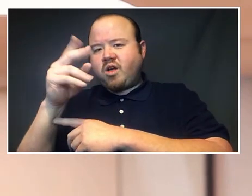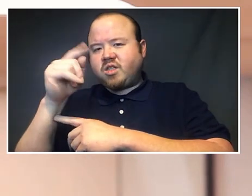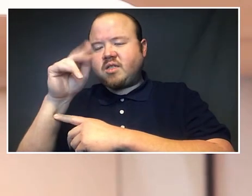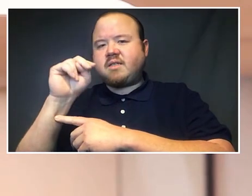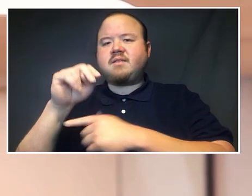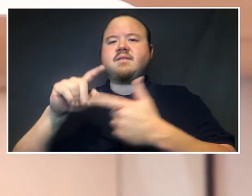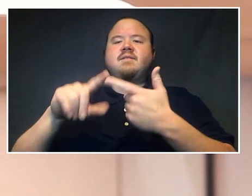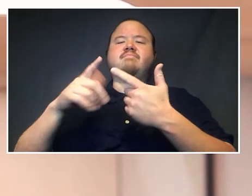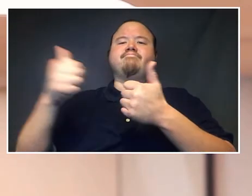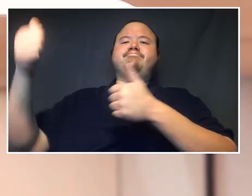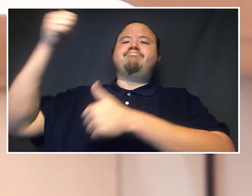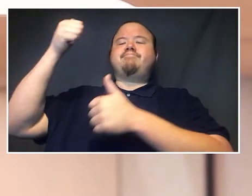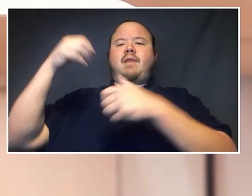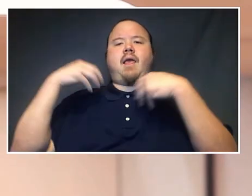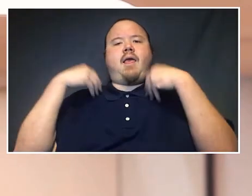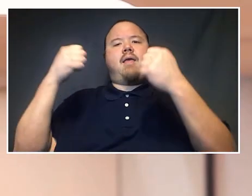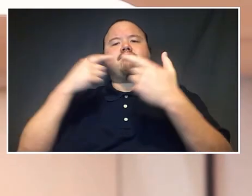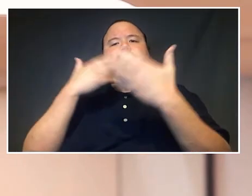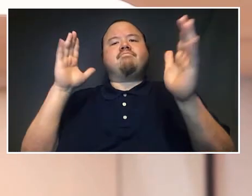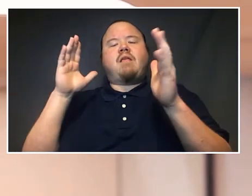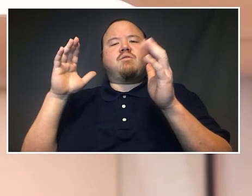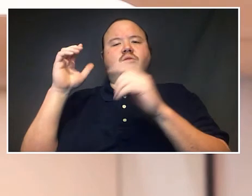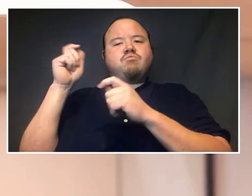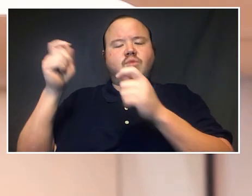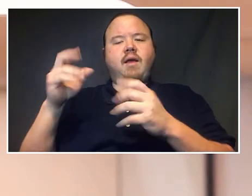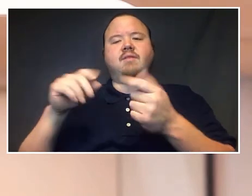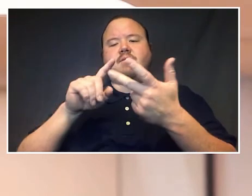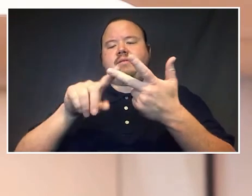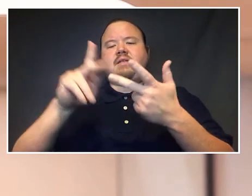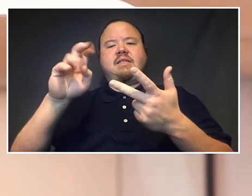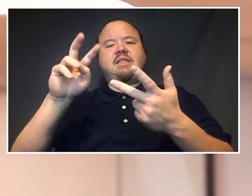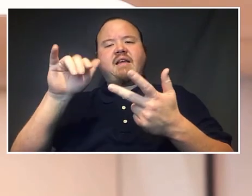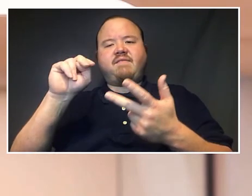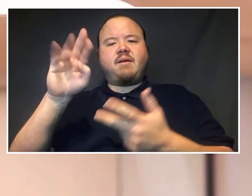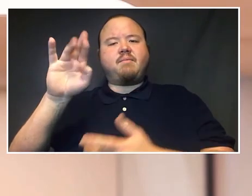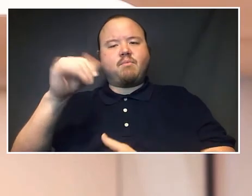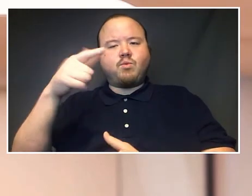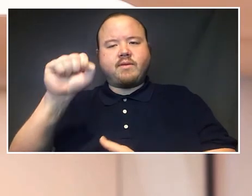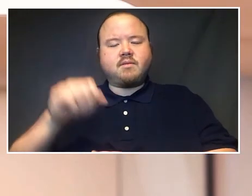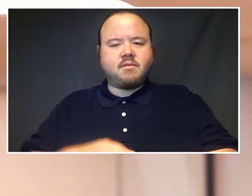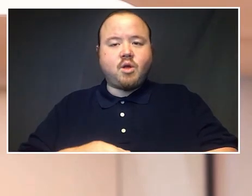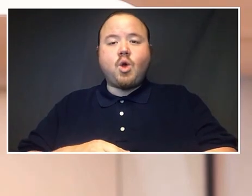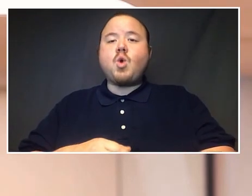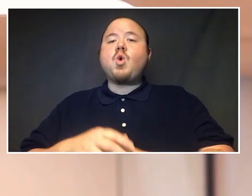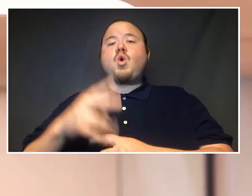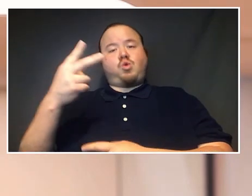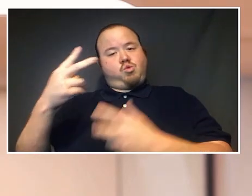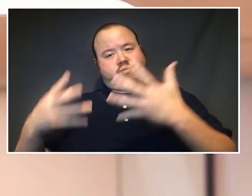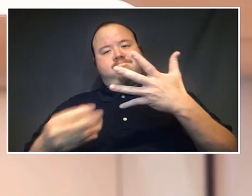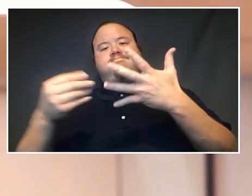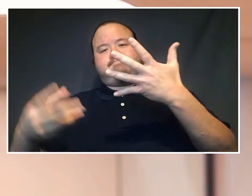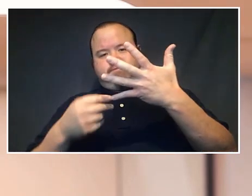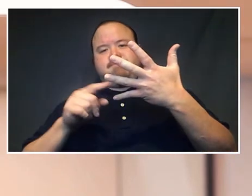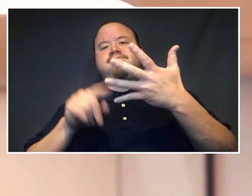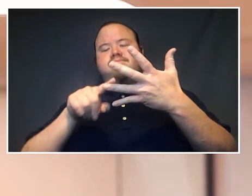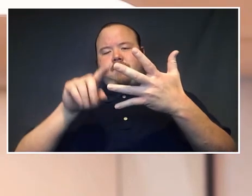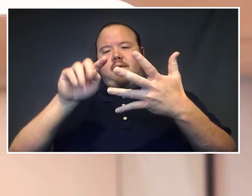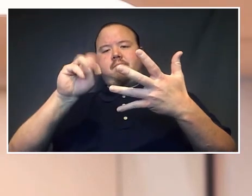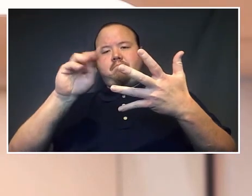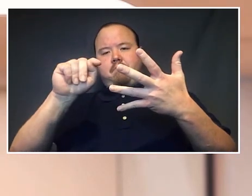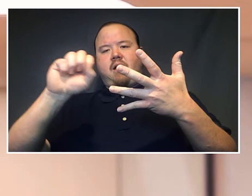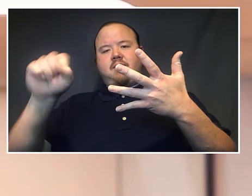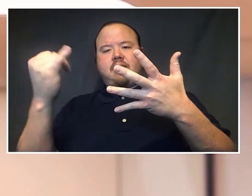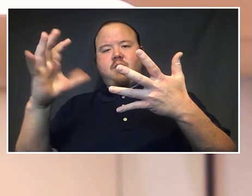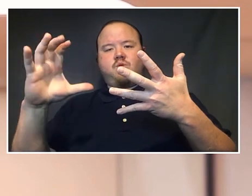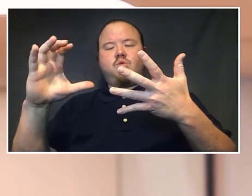Health and Public Health Directors, and a guest speaker, Kevin Briggs. 2 additional exhibits were hosted at Mount San Jacinto College and College